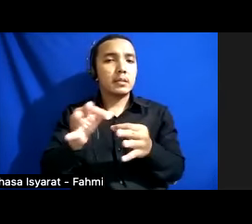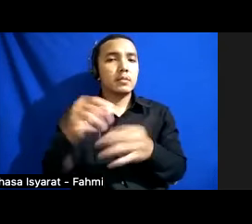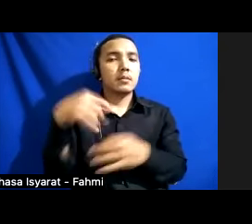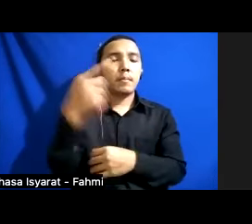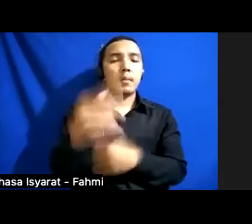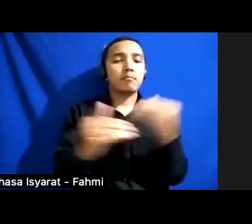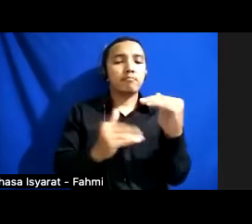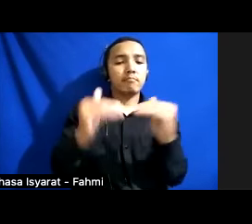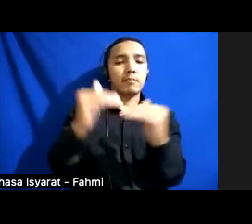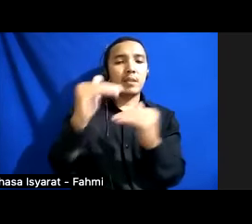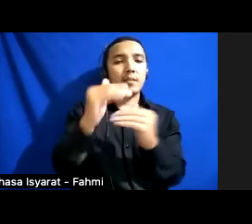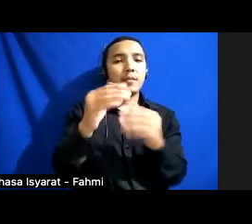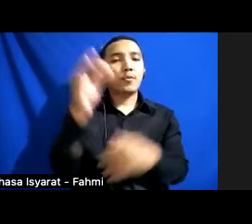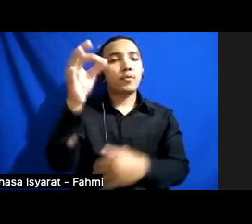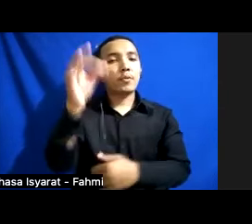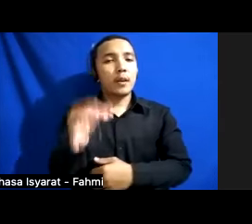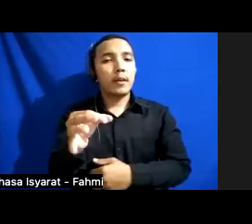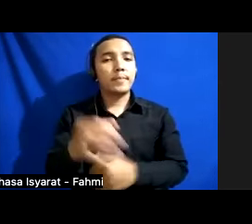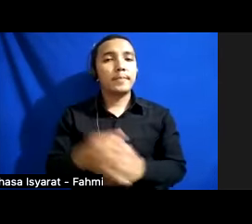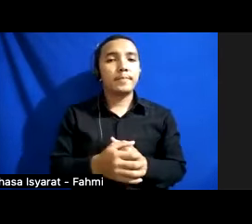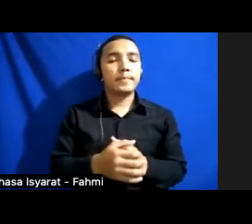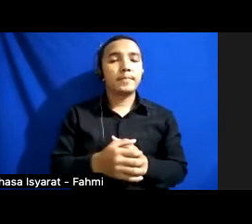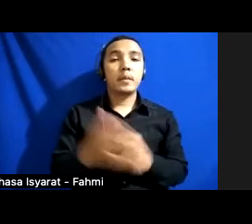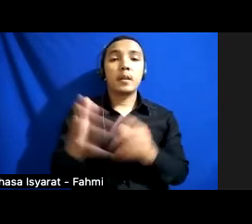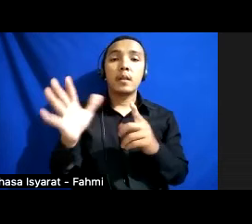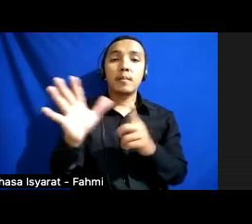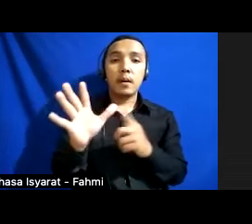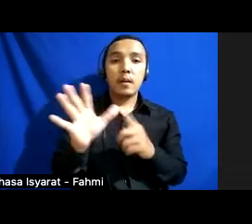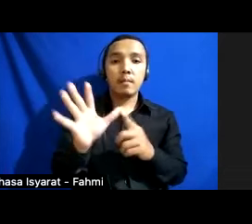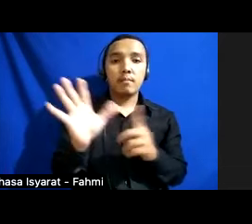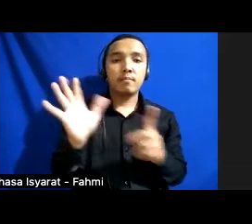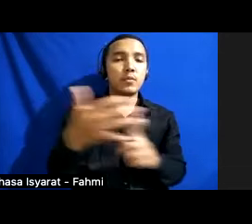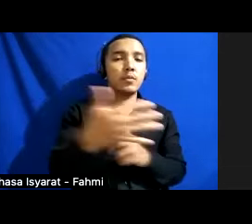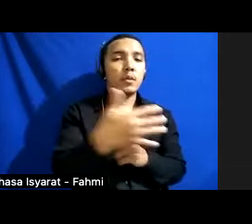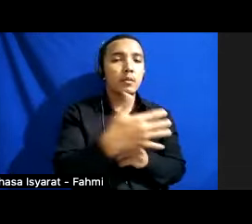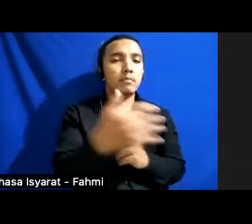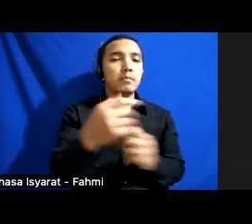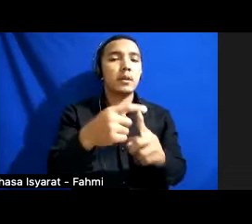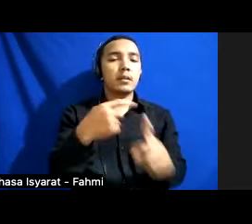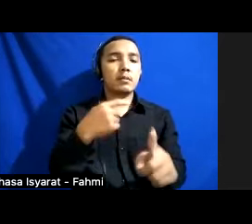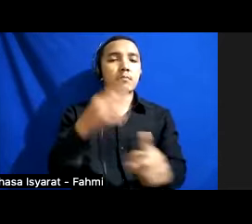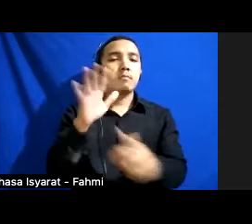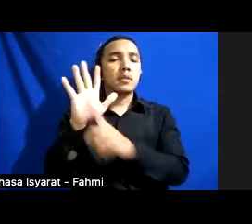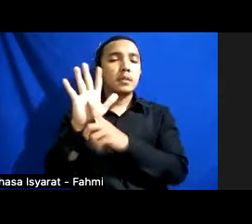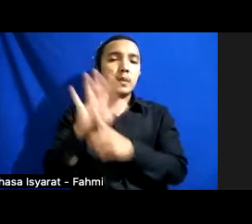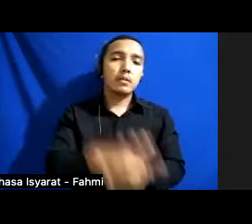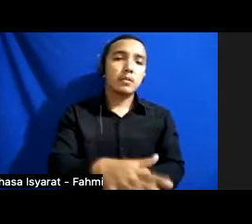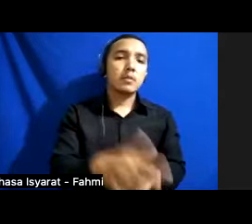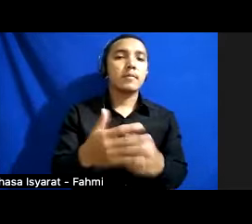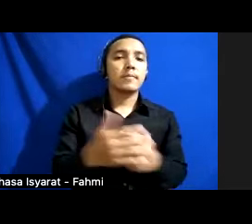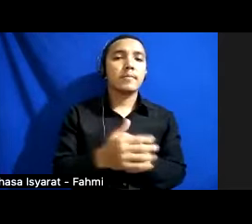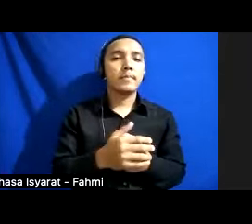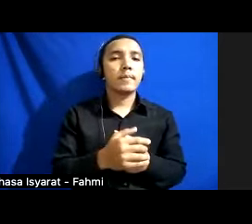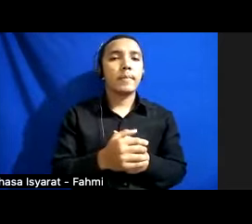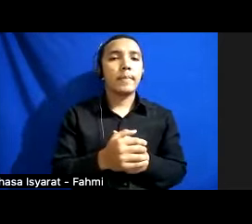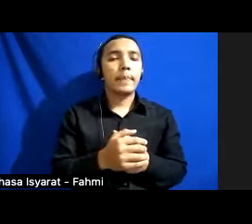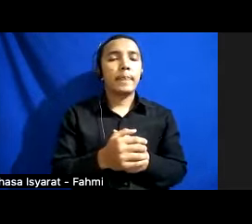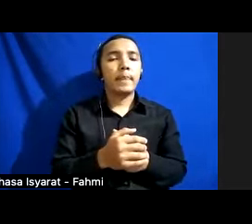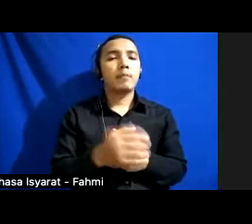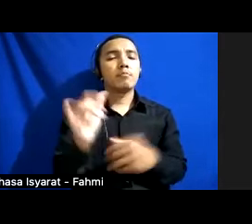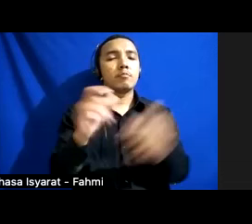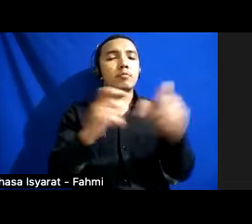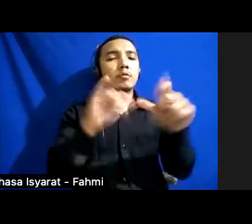city level, as well as in sectoral development planning. 5, protection from acts of discrimination, neglect, torture,